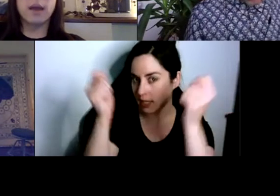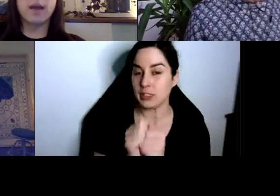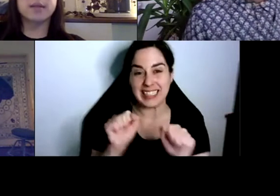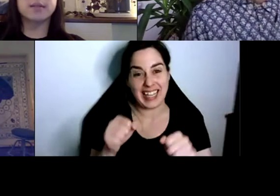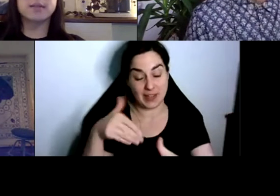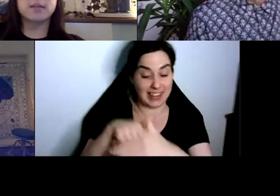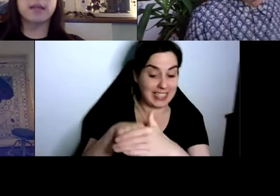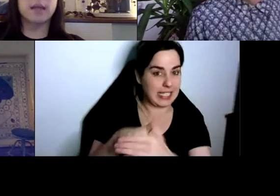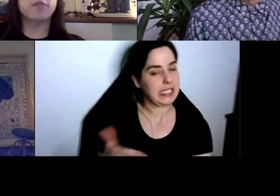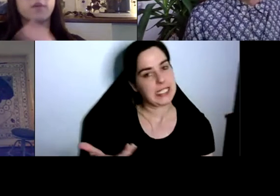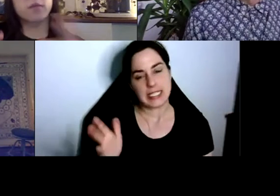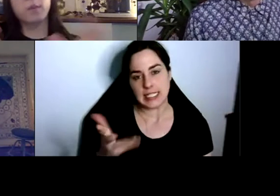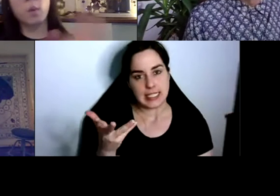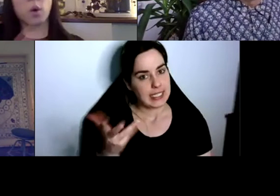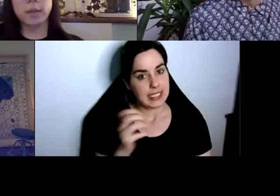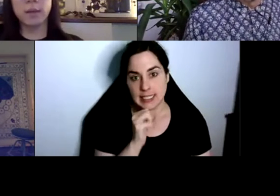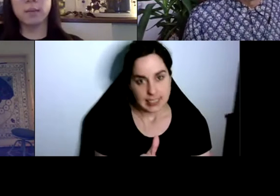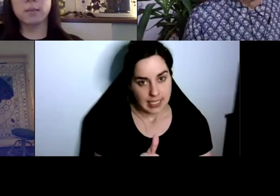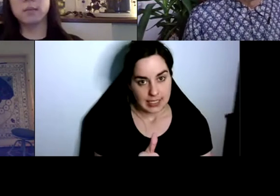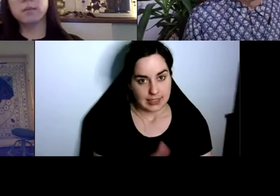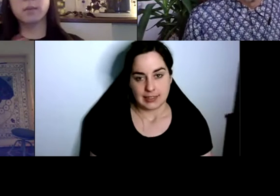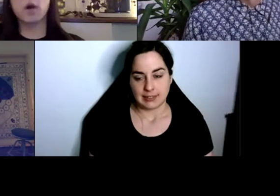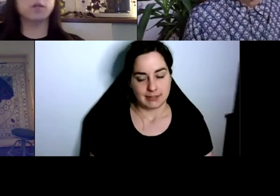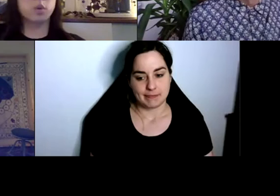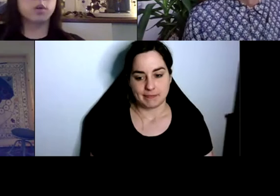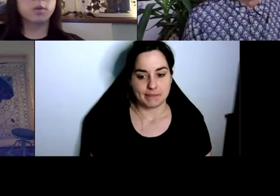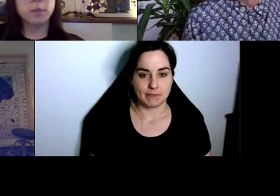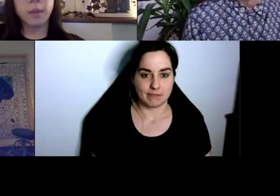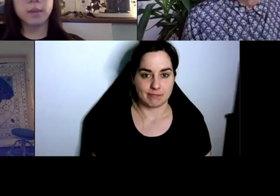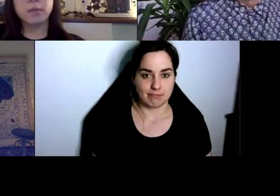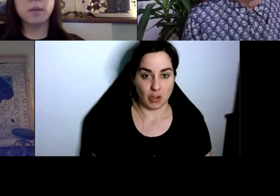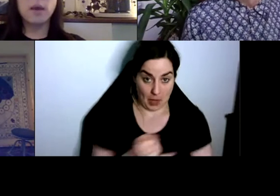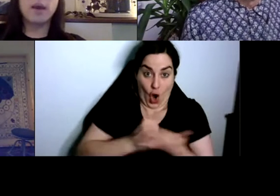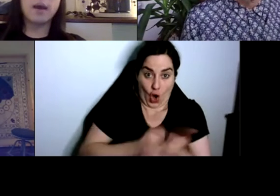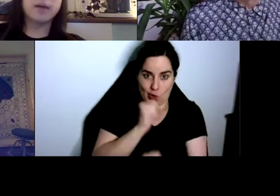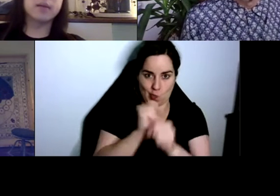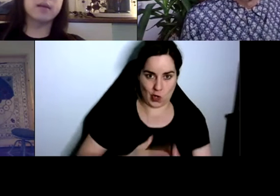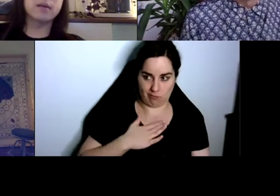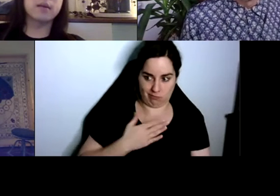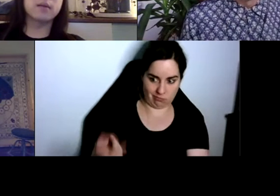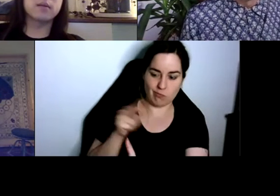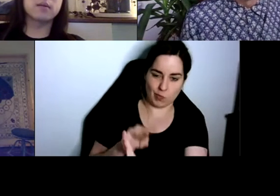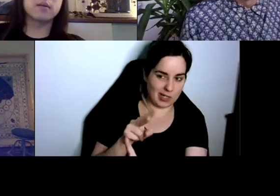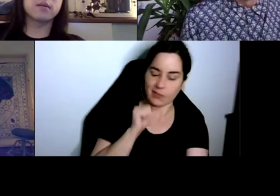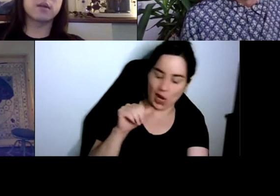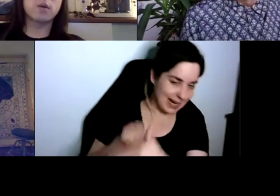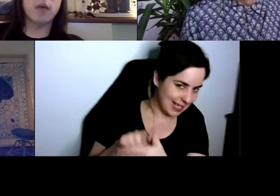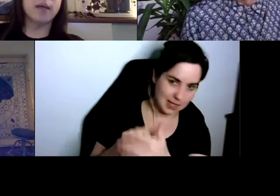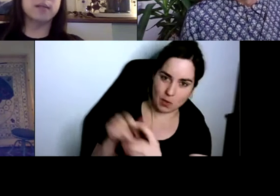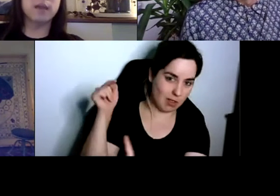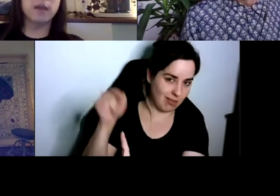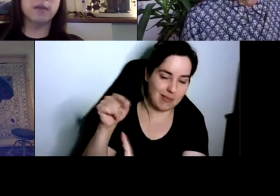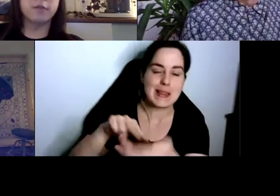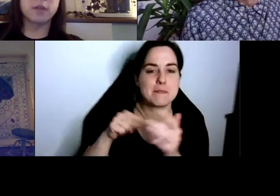inaccessible, and like from an arts worker perspective. And I think, you